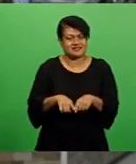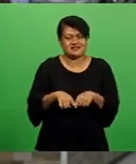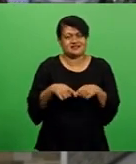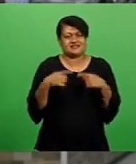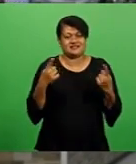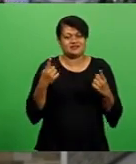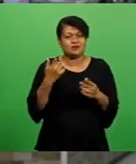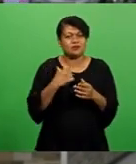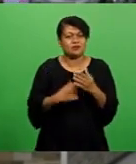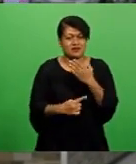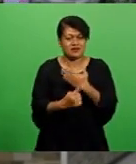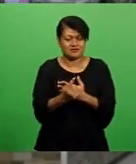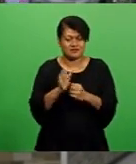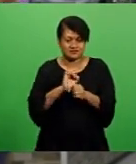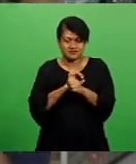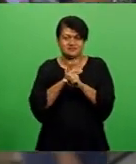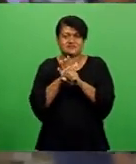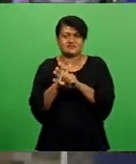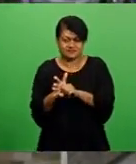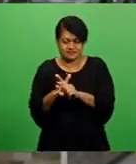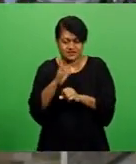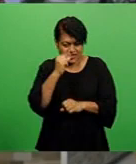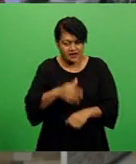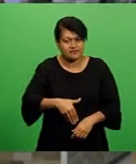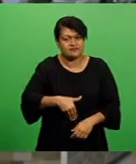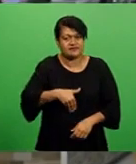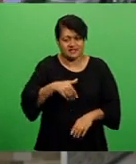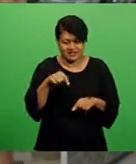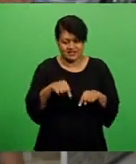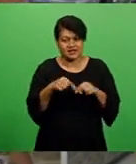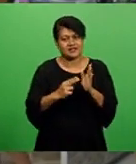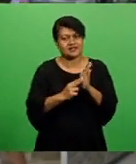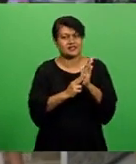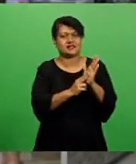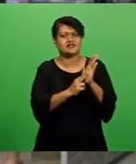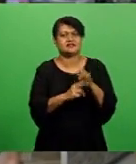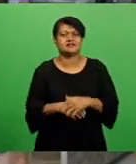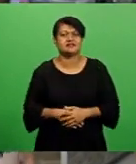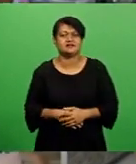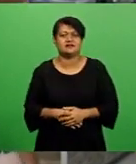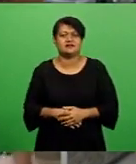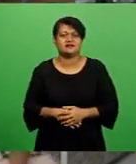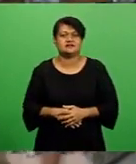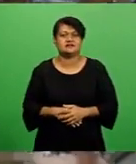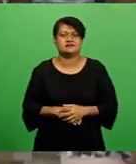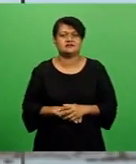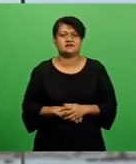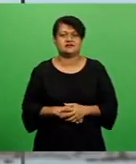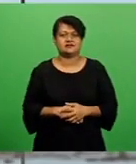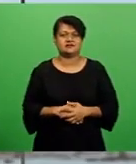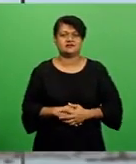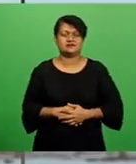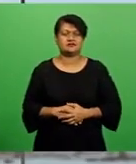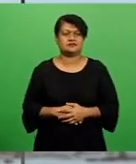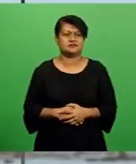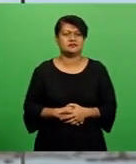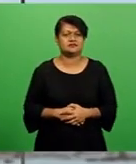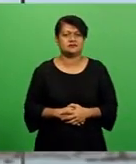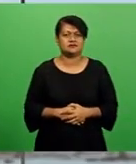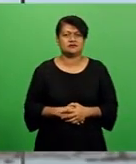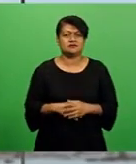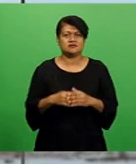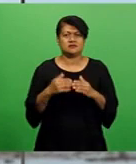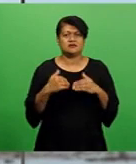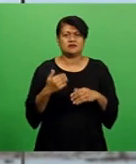of COVID-19 can still be felt here in Nandi. Philippa Naikaso, FBC News. With the effects